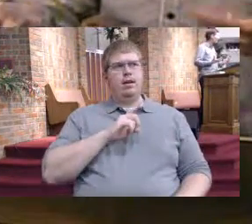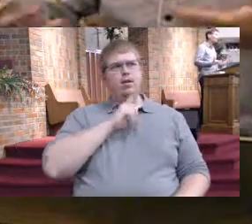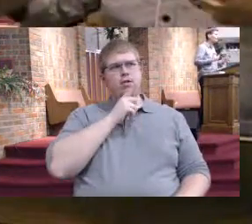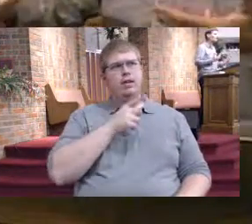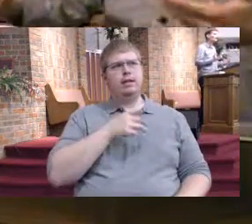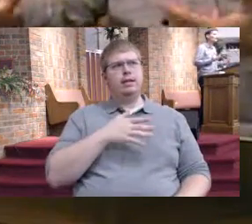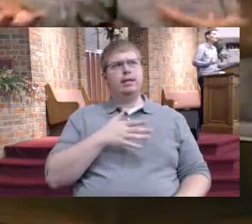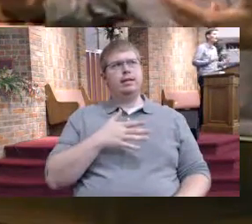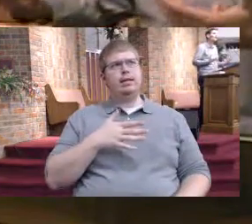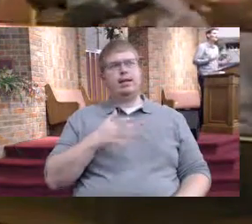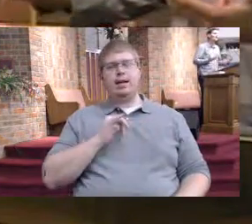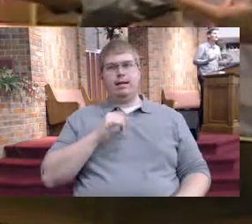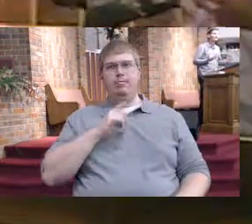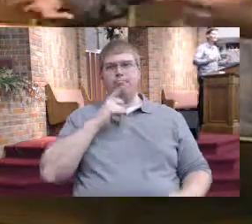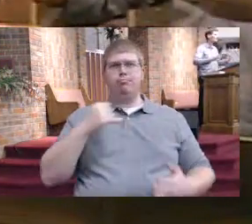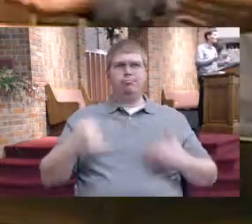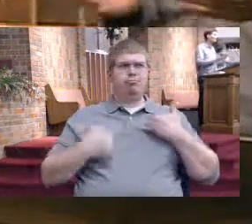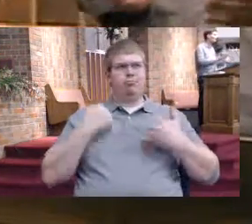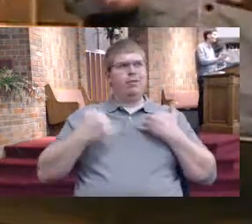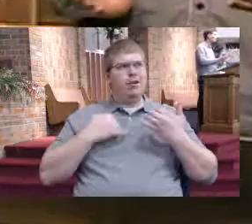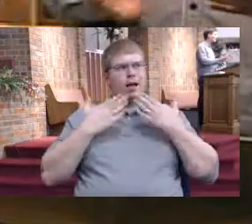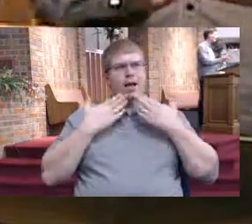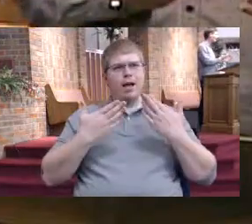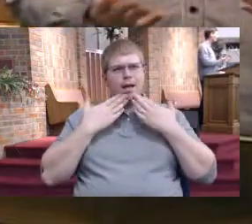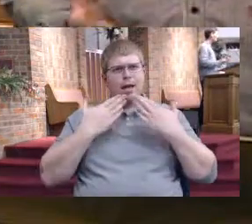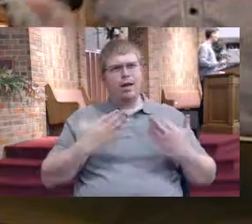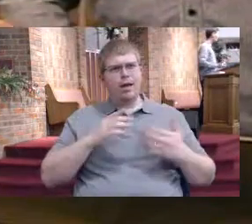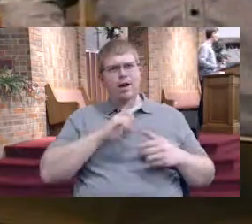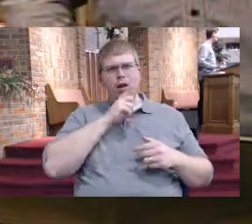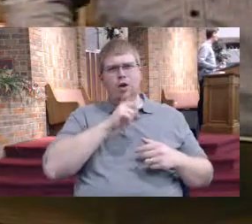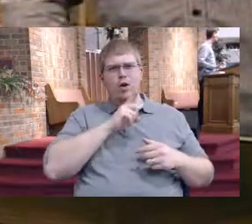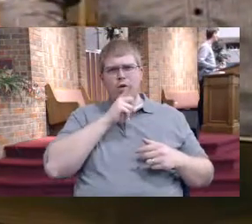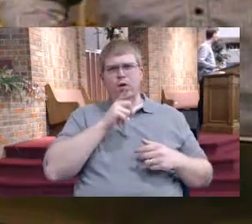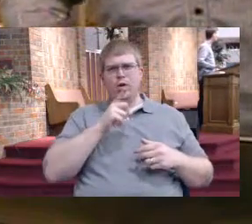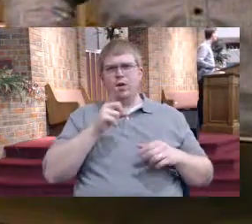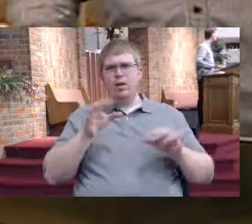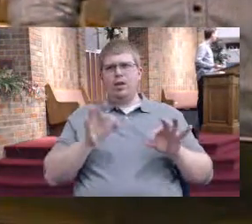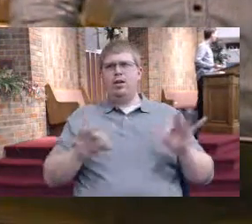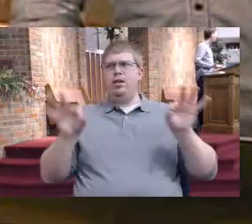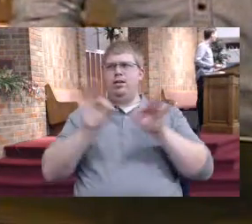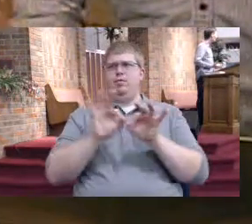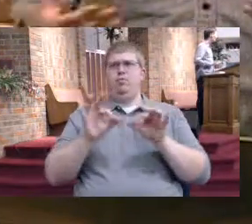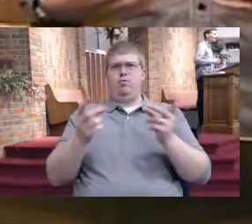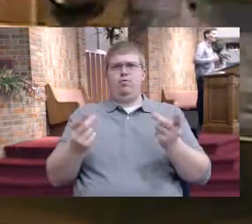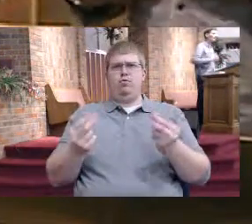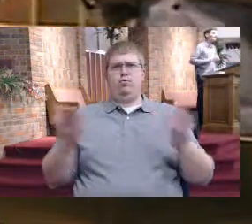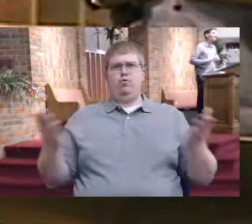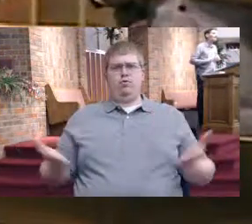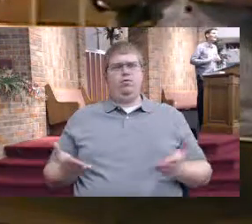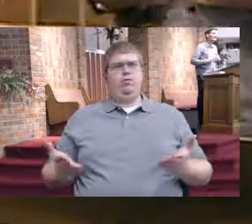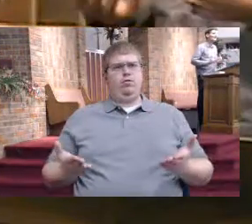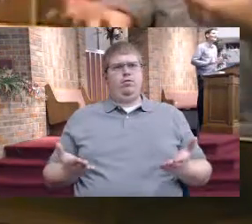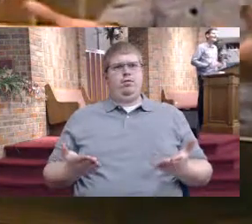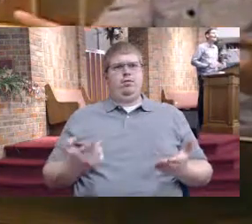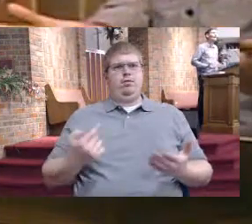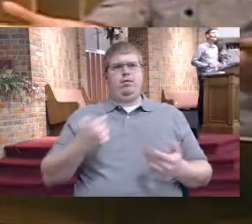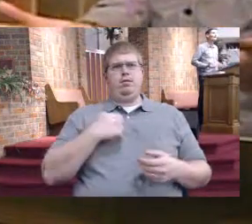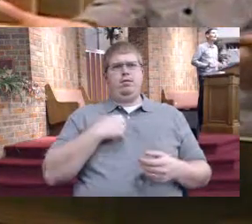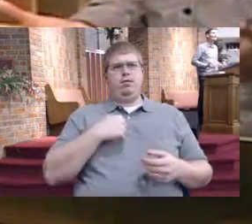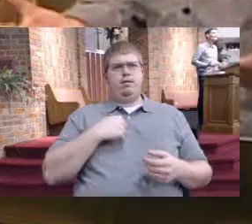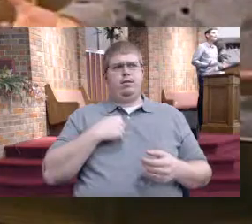just kind of filled with joy and thankful and realizing really the magnitude of what's happening here. You know, me as a